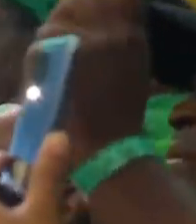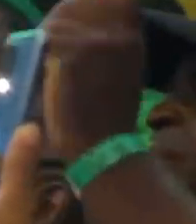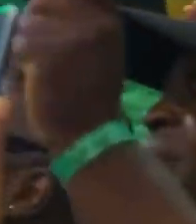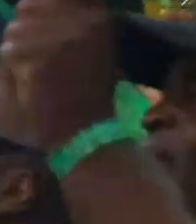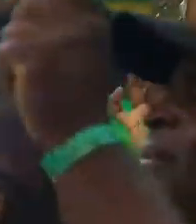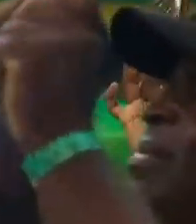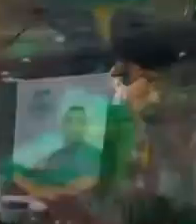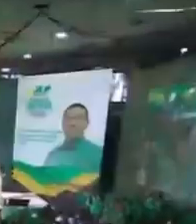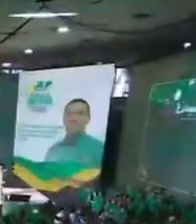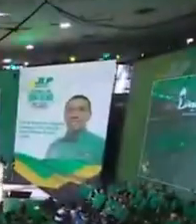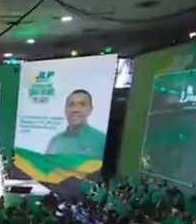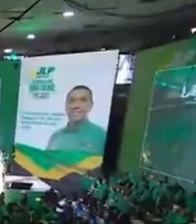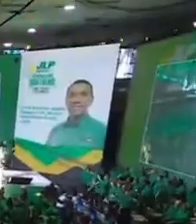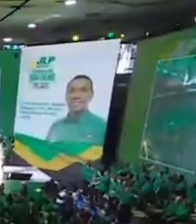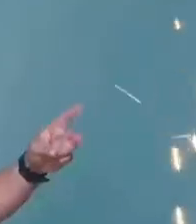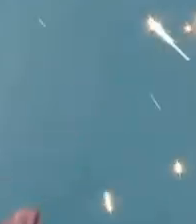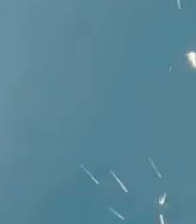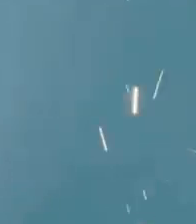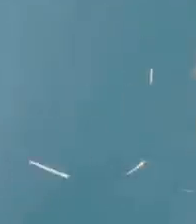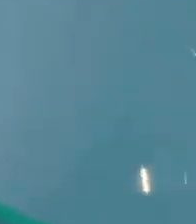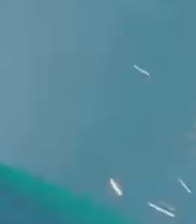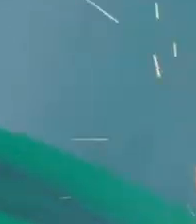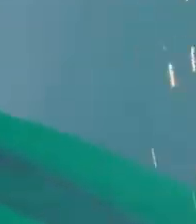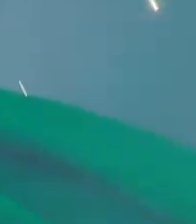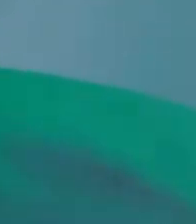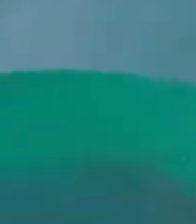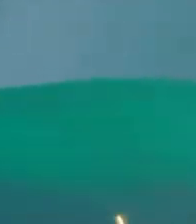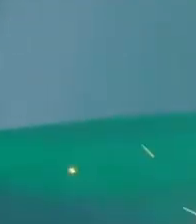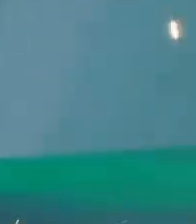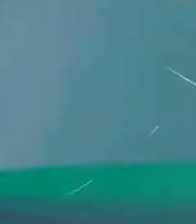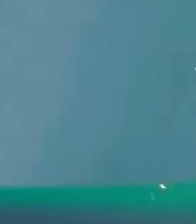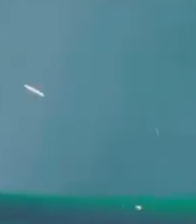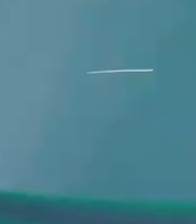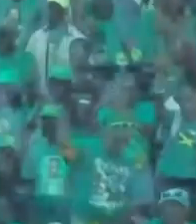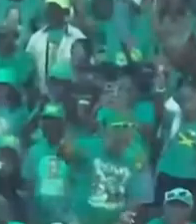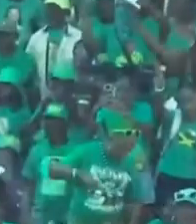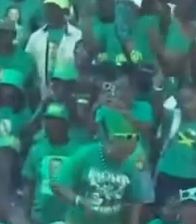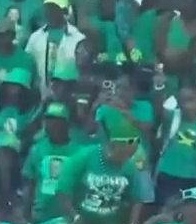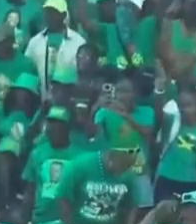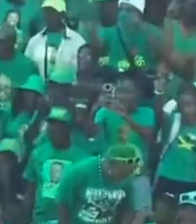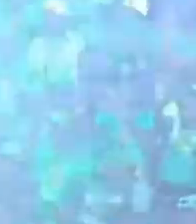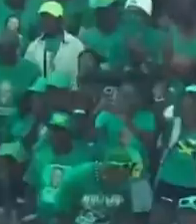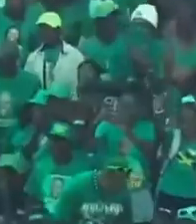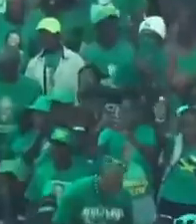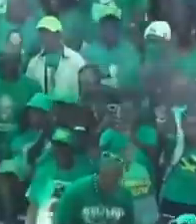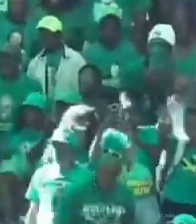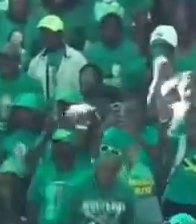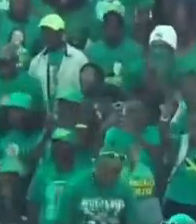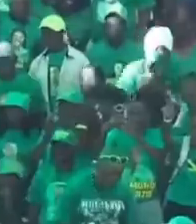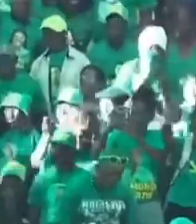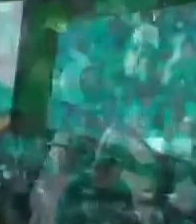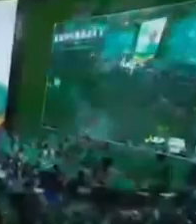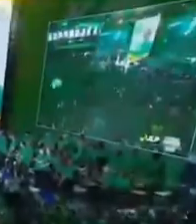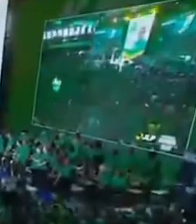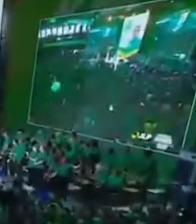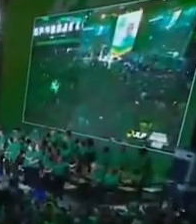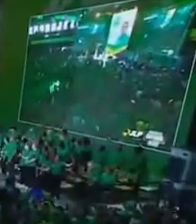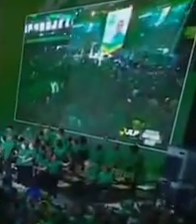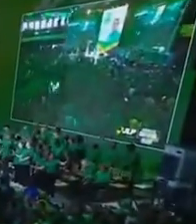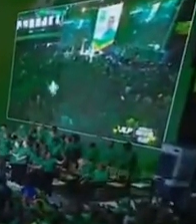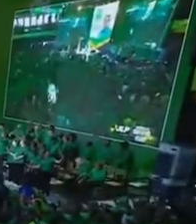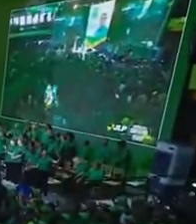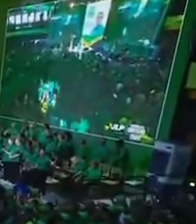lamb. Tell them no confusion. Boss, be every boss. Done for every done. Make them know see a one. So it and so